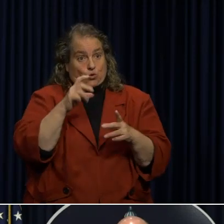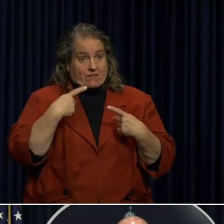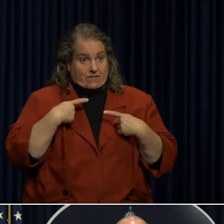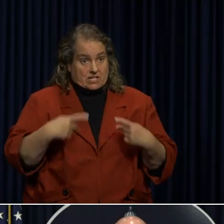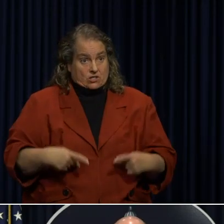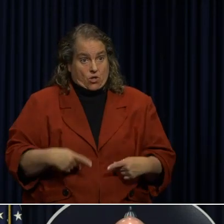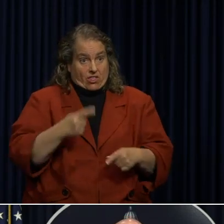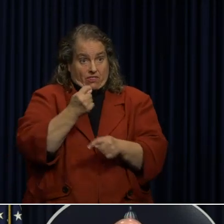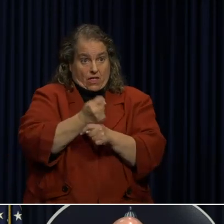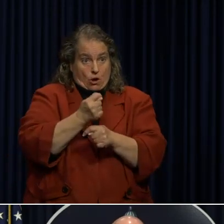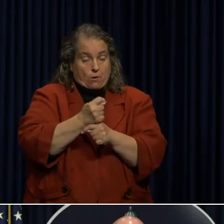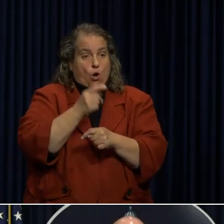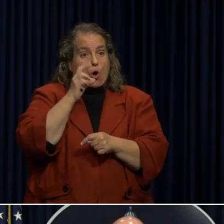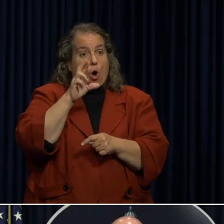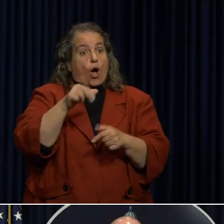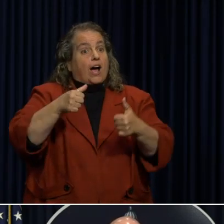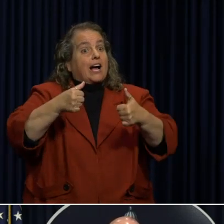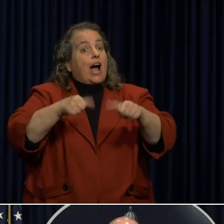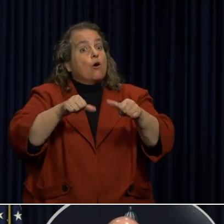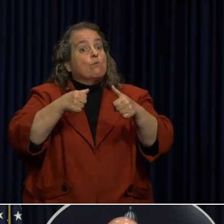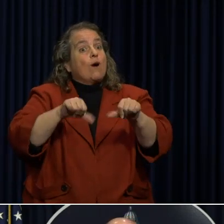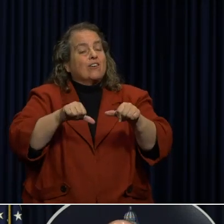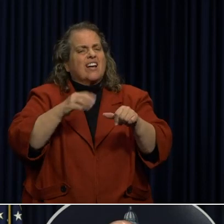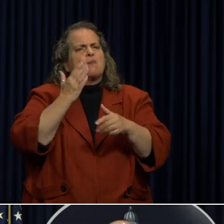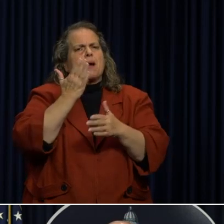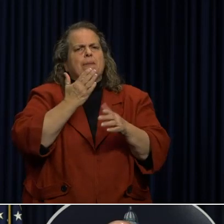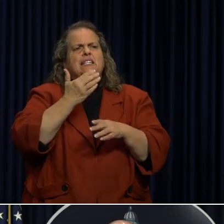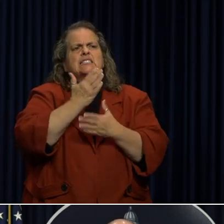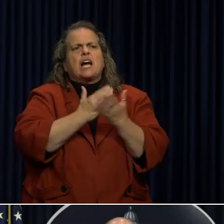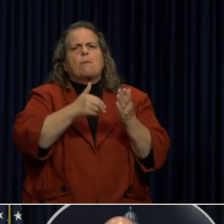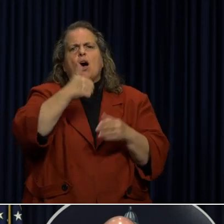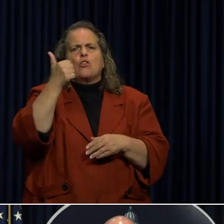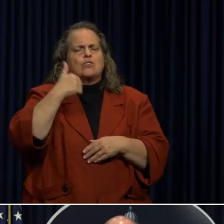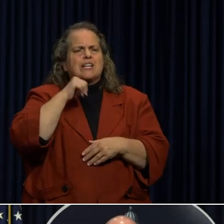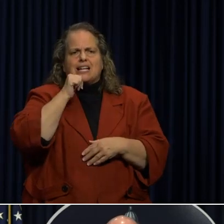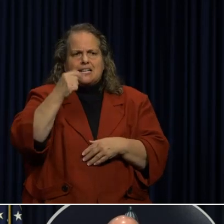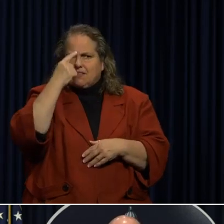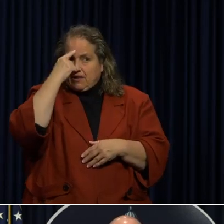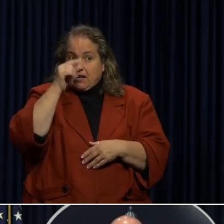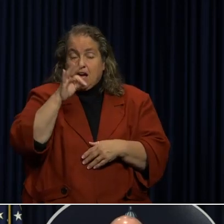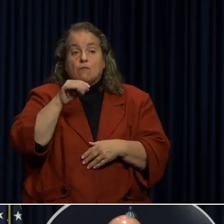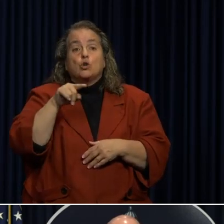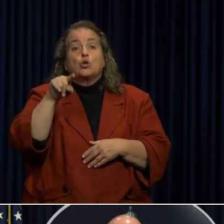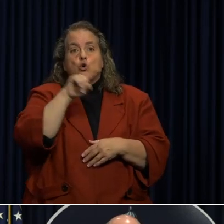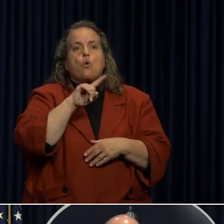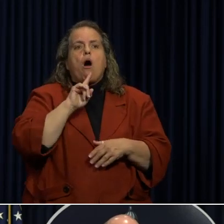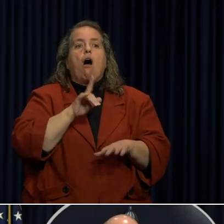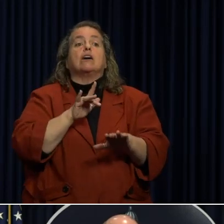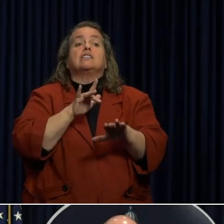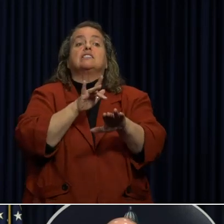or you do chiropractic, and there's probably others that I just haven't thought of or put in the list, you